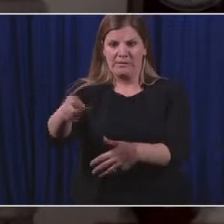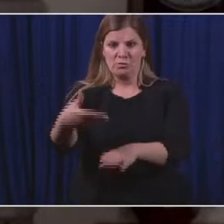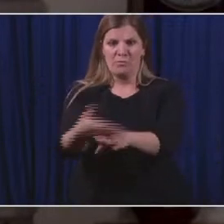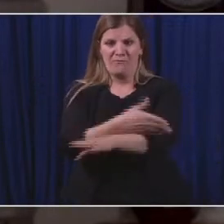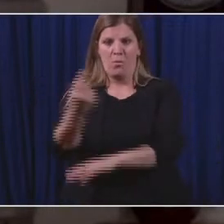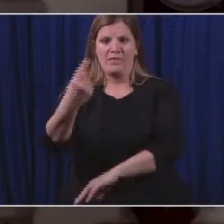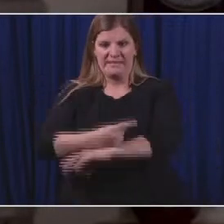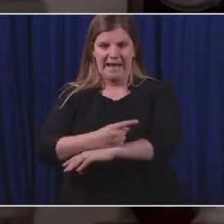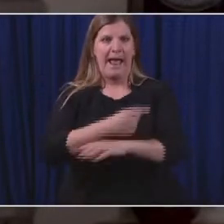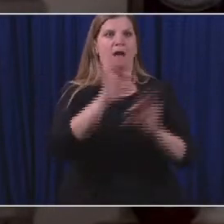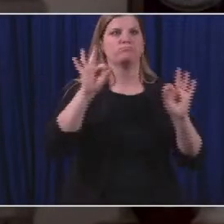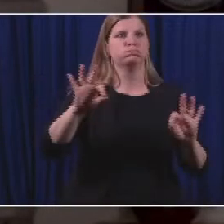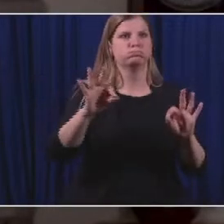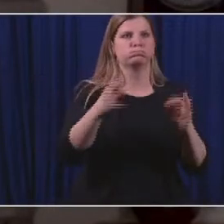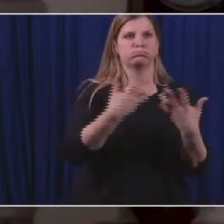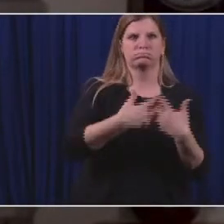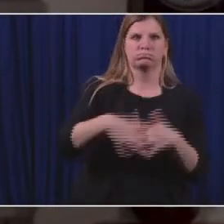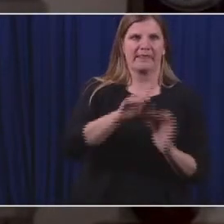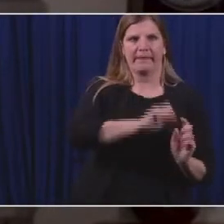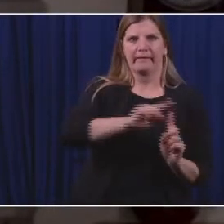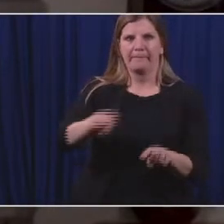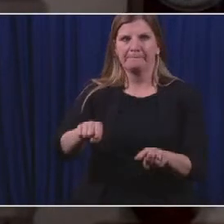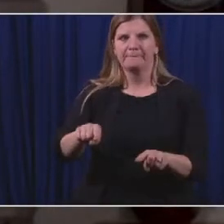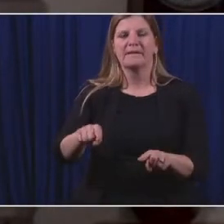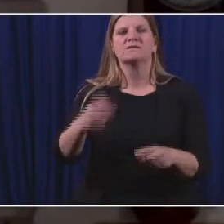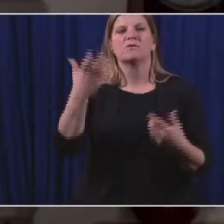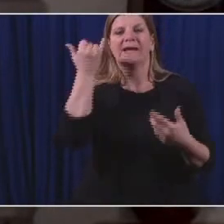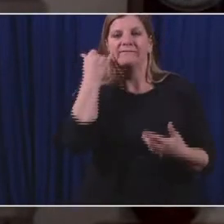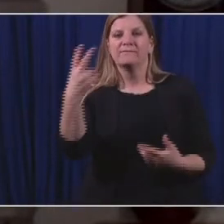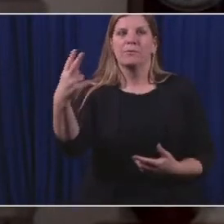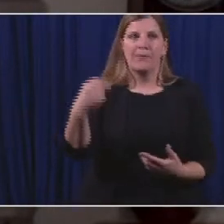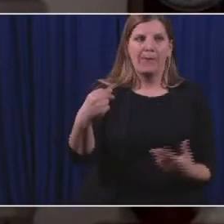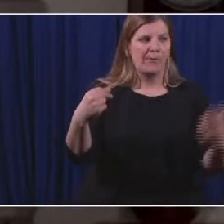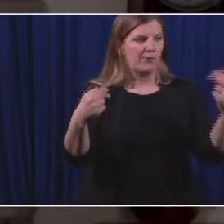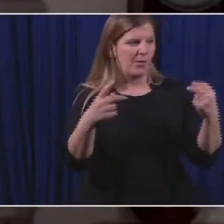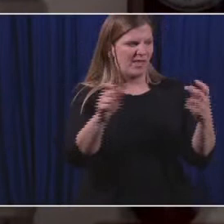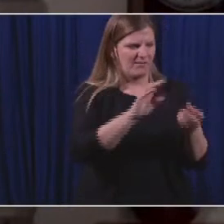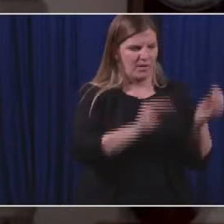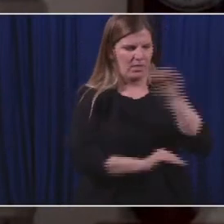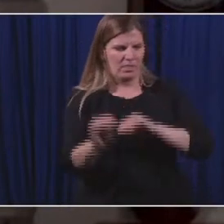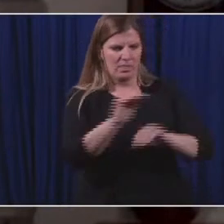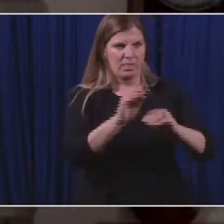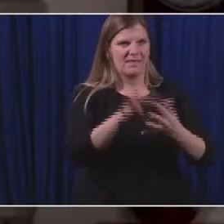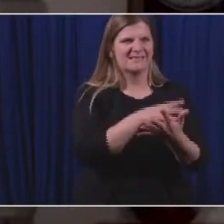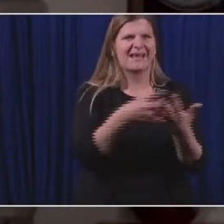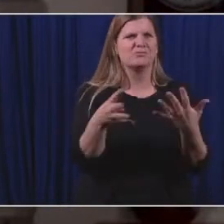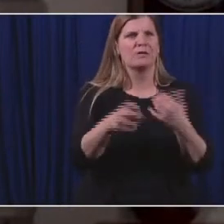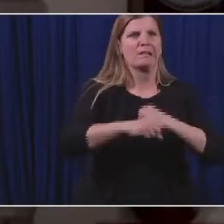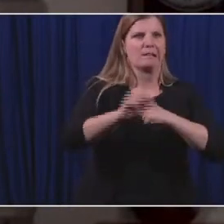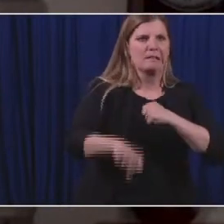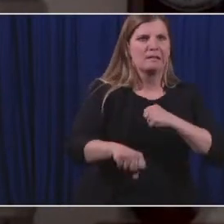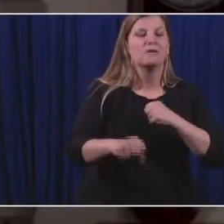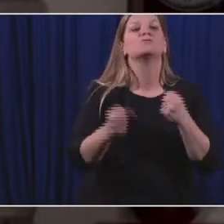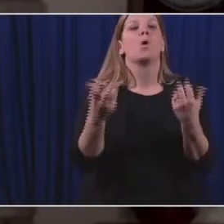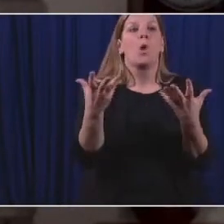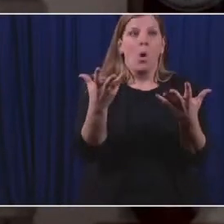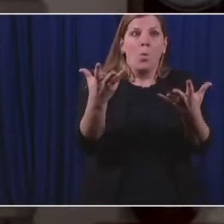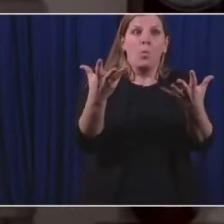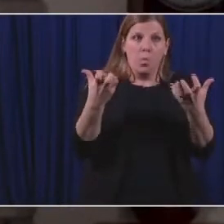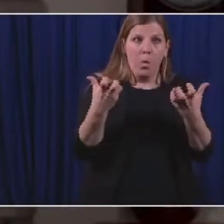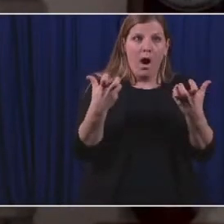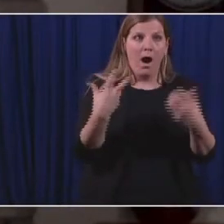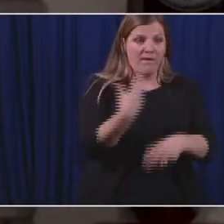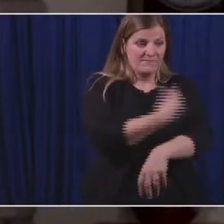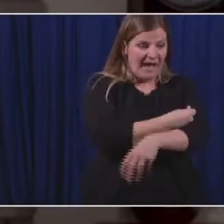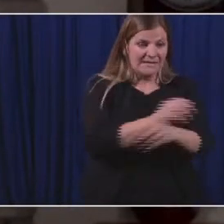want is anything to slow this down. We want to get this vaccine out, number one, safely. But number two, we want to get it out just as